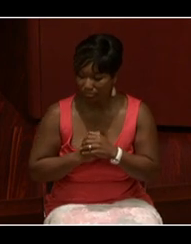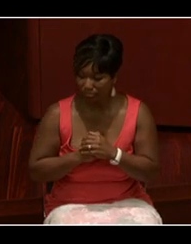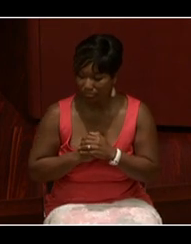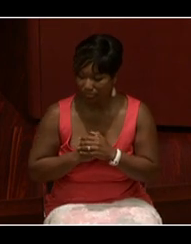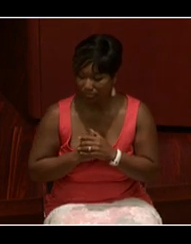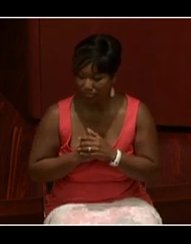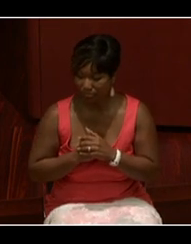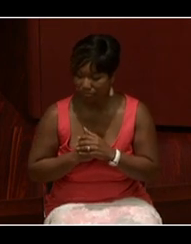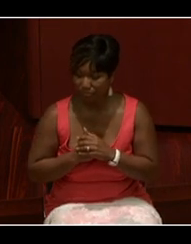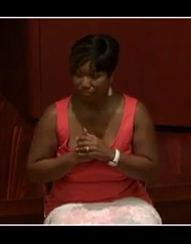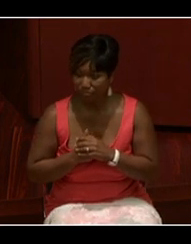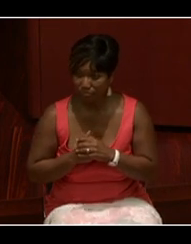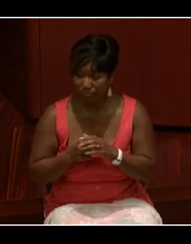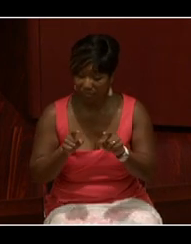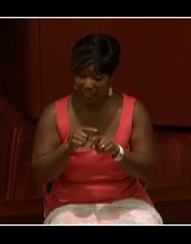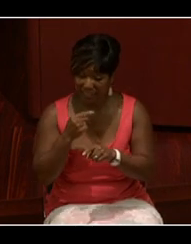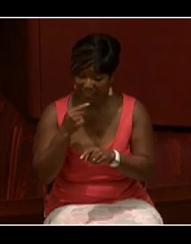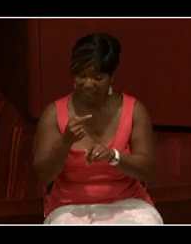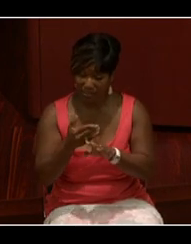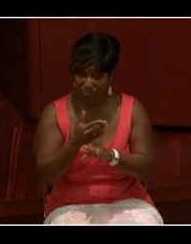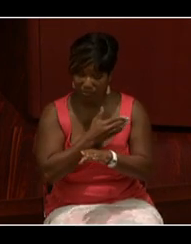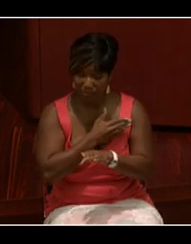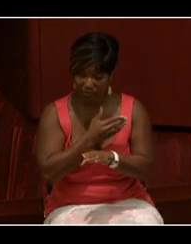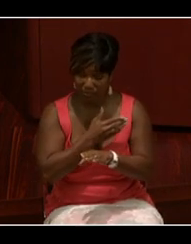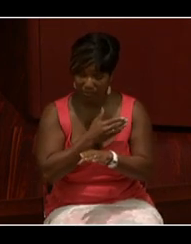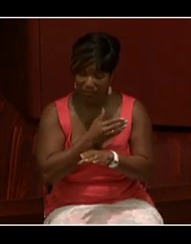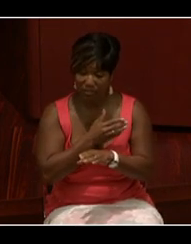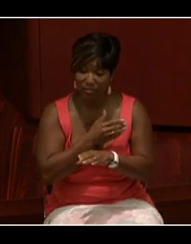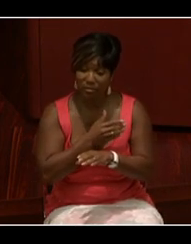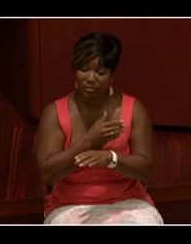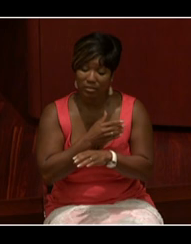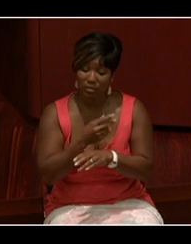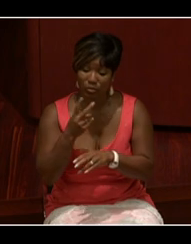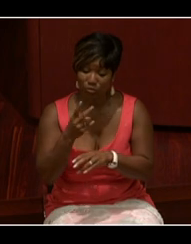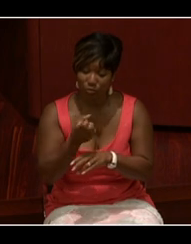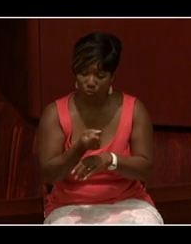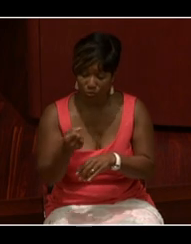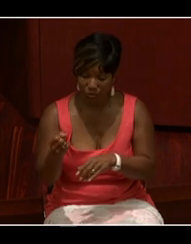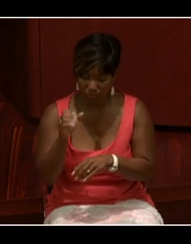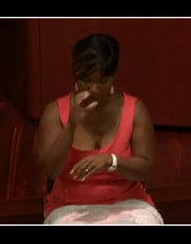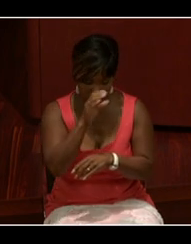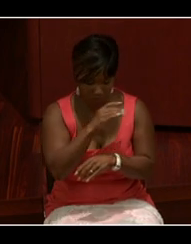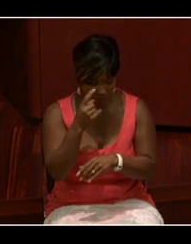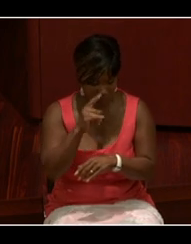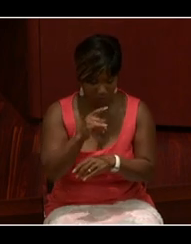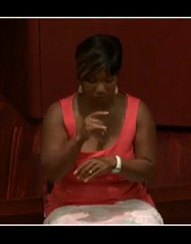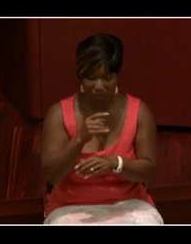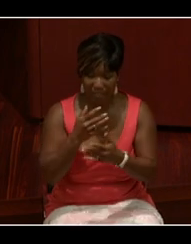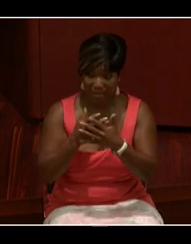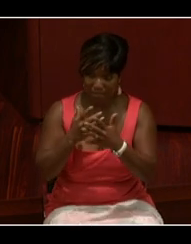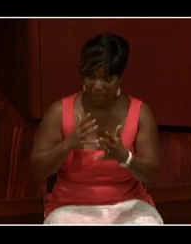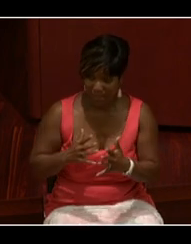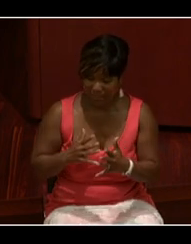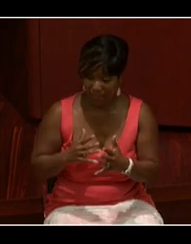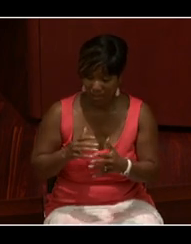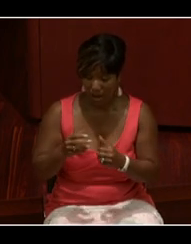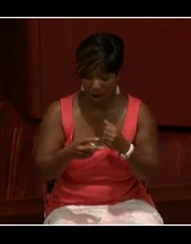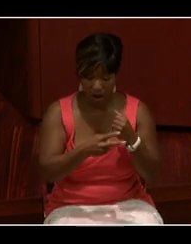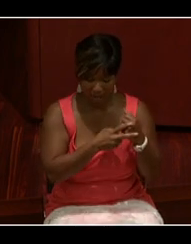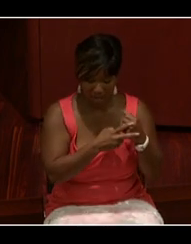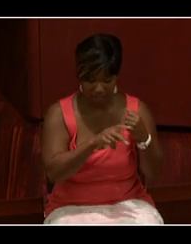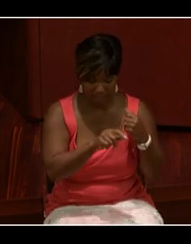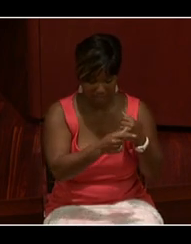As mentioned on the previous slides, there are two sources online for searching for inmates. Archives.gov has indexes for